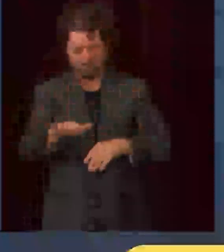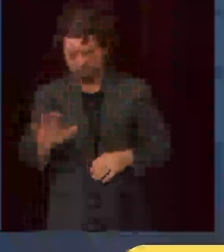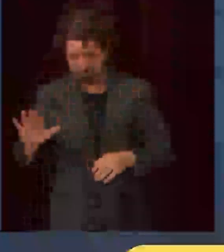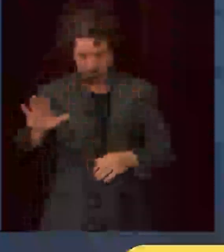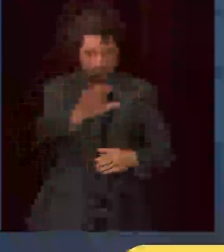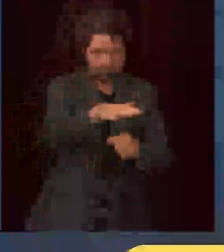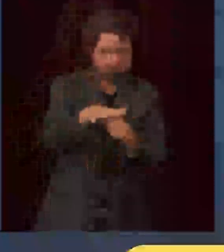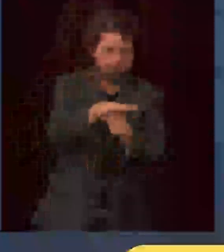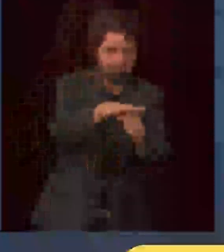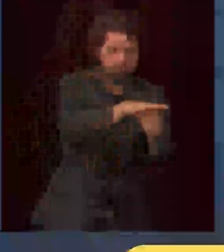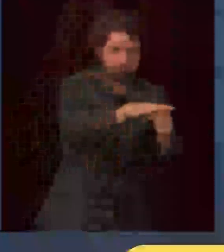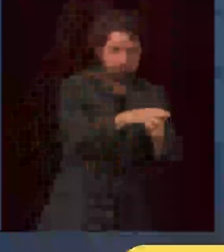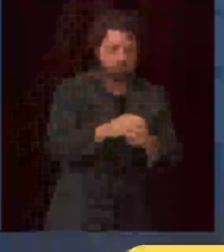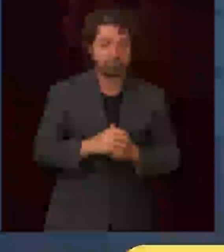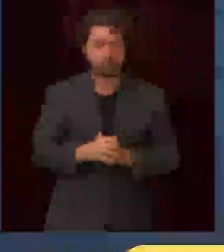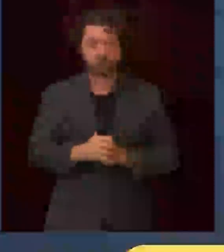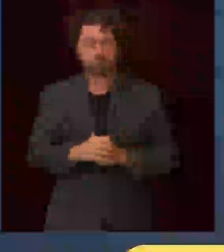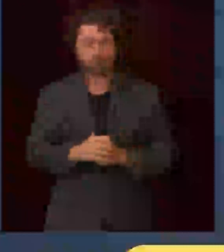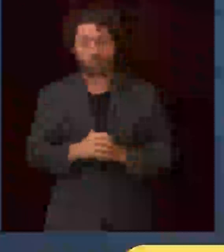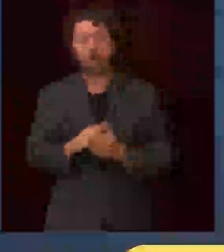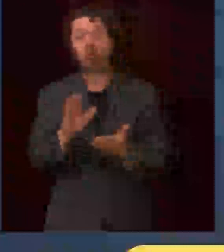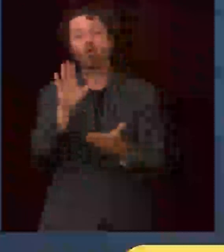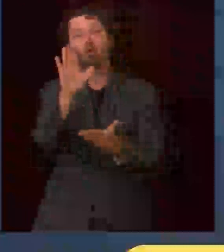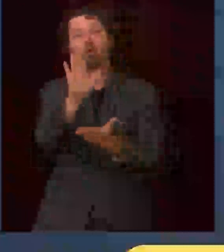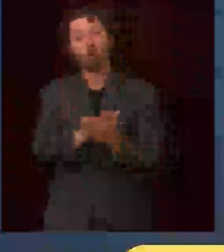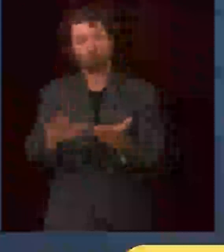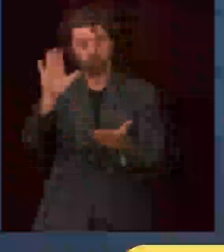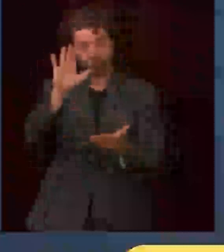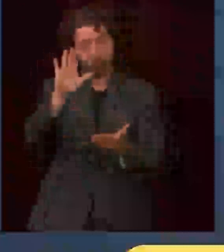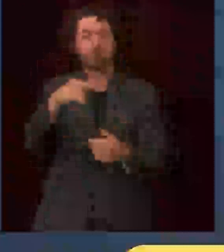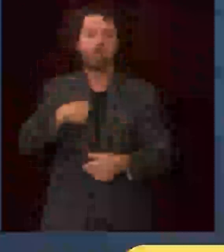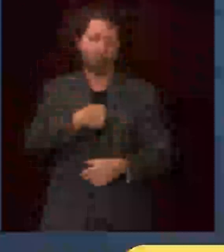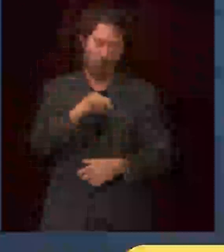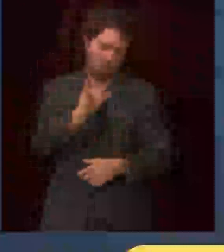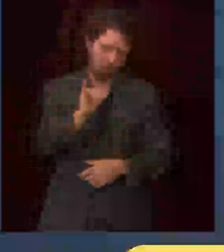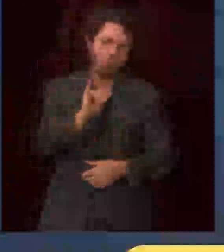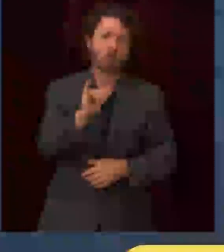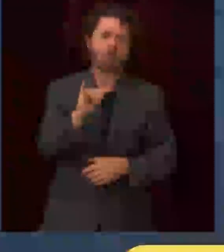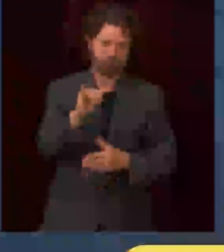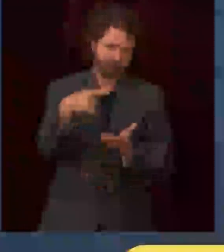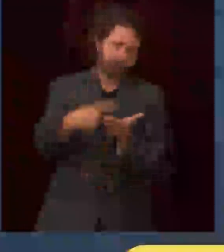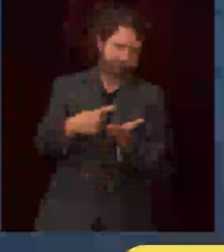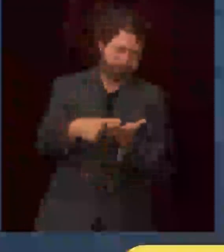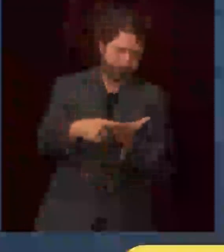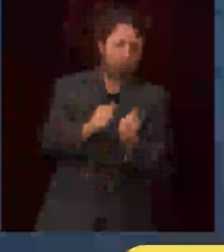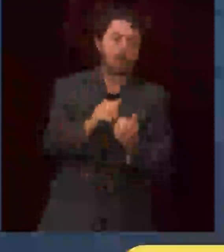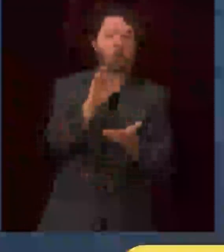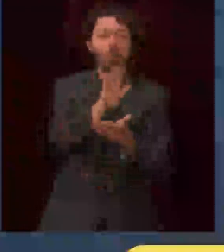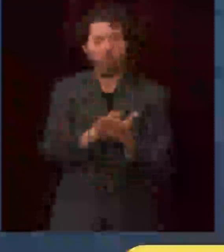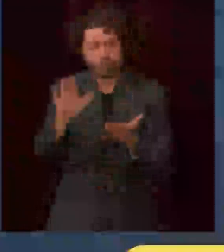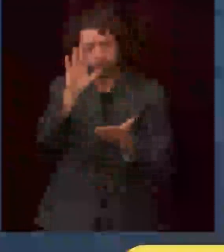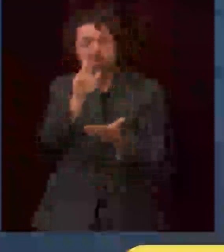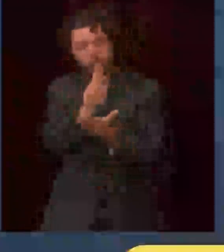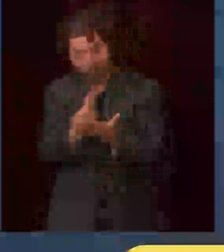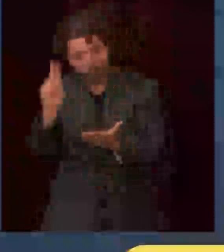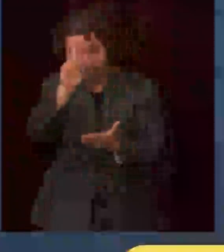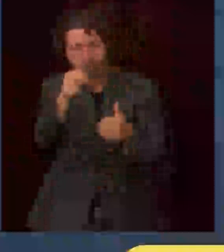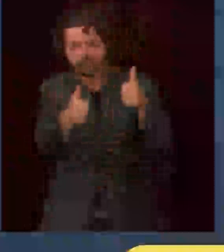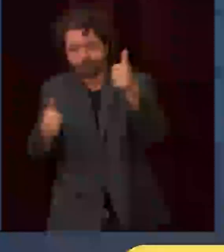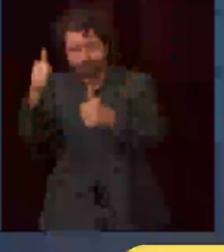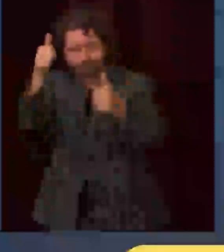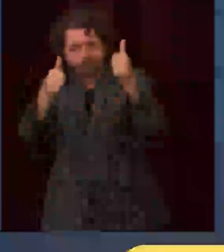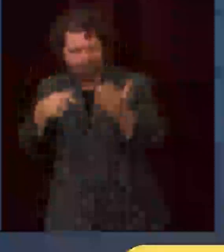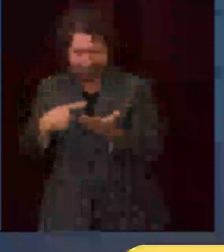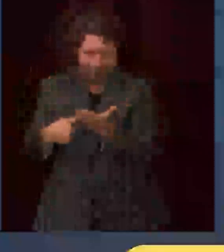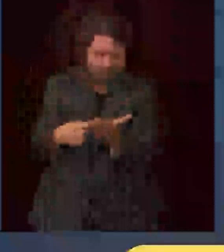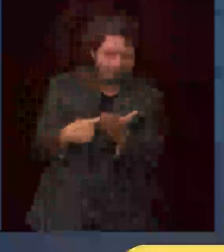very realistic potential options. Those are going to be handled in their own lane. Okay. Next